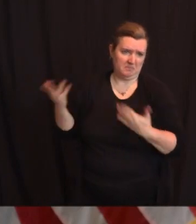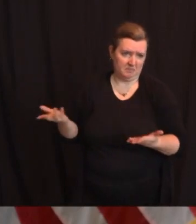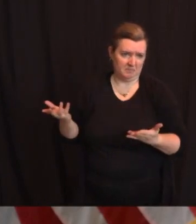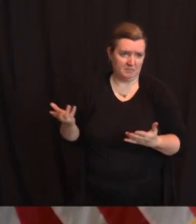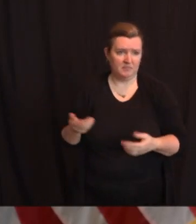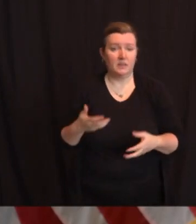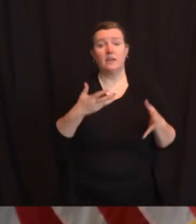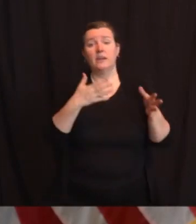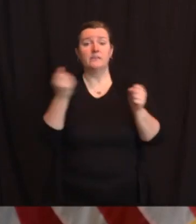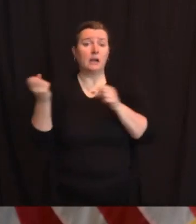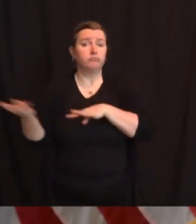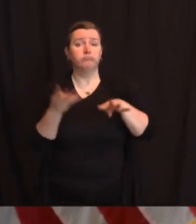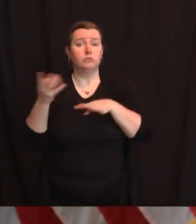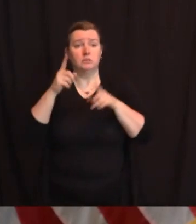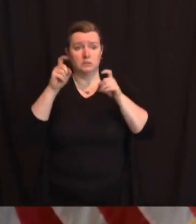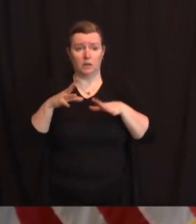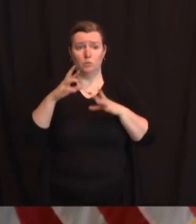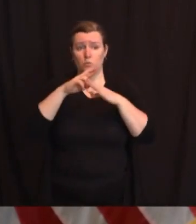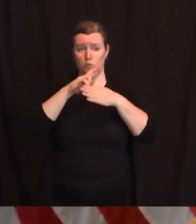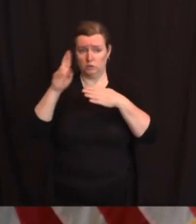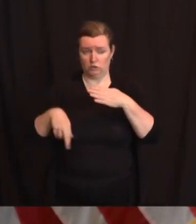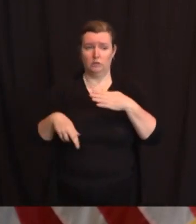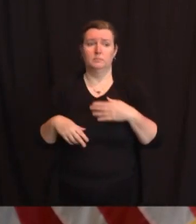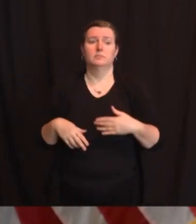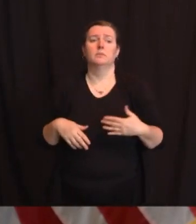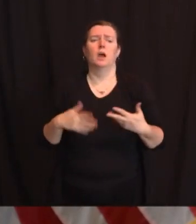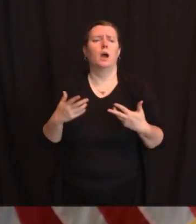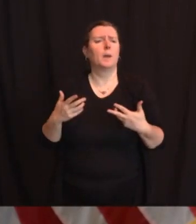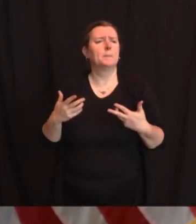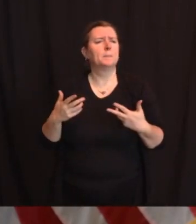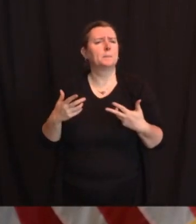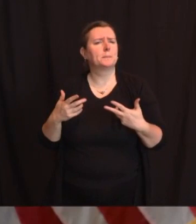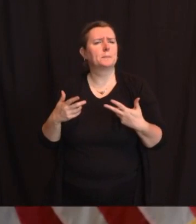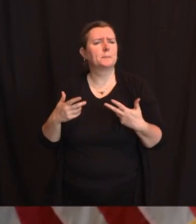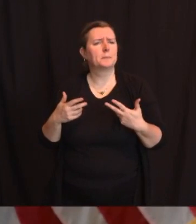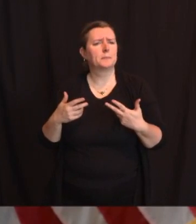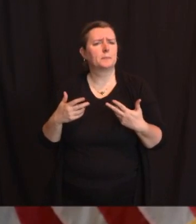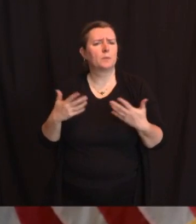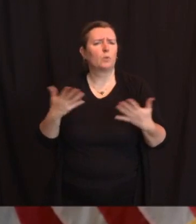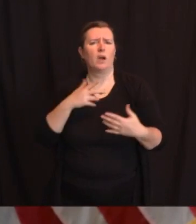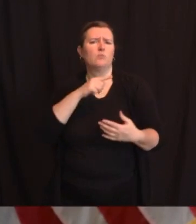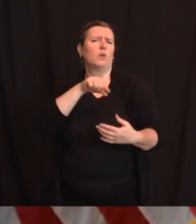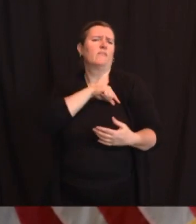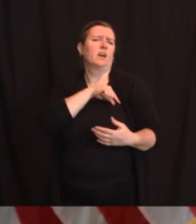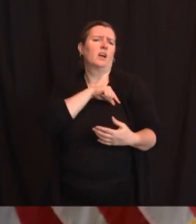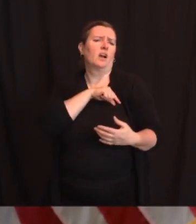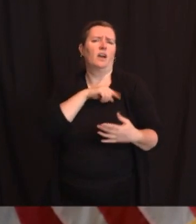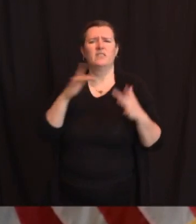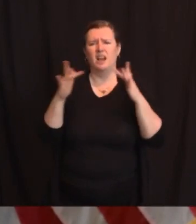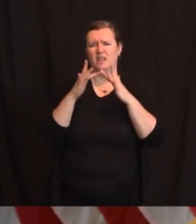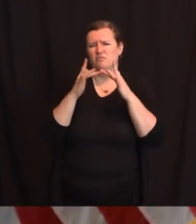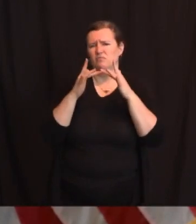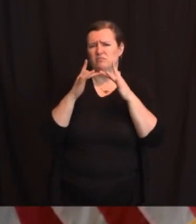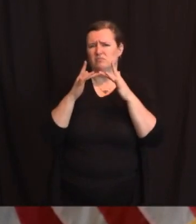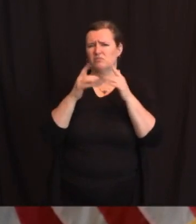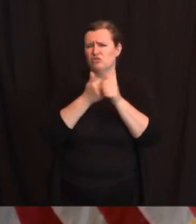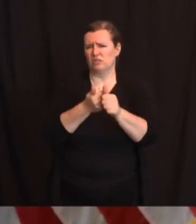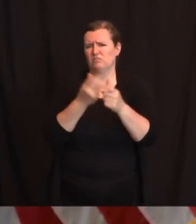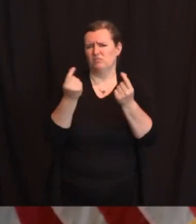to continue to go down. It already has. What kind of an interaction do you have to qualify that you get the phone